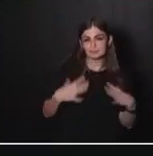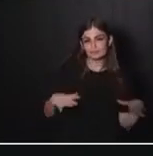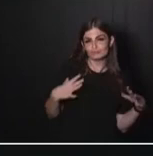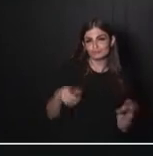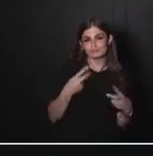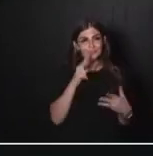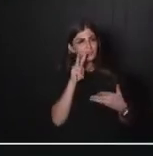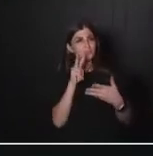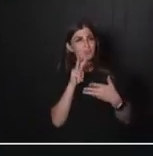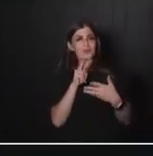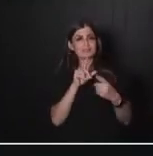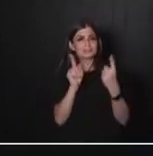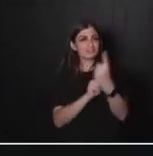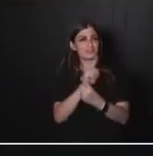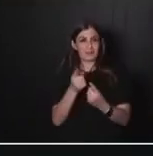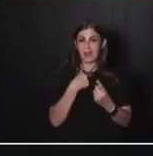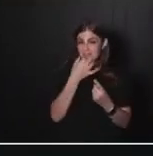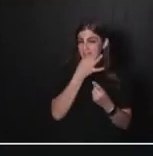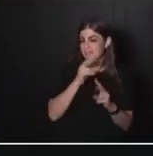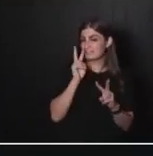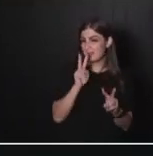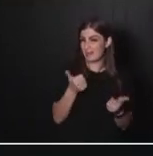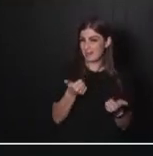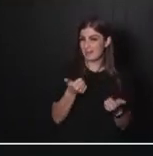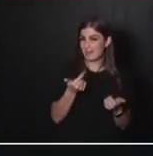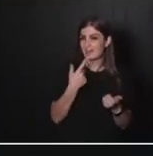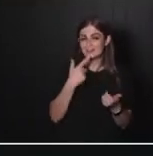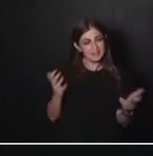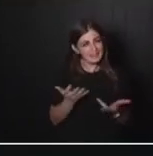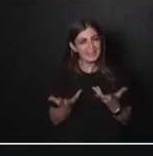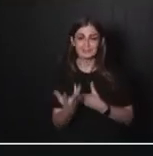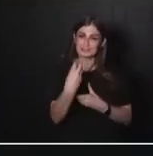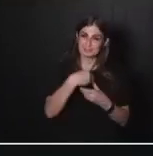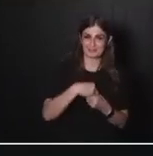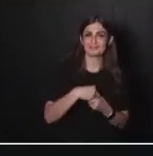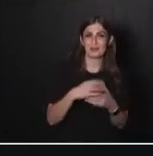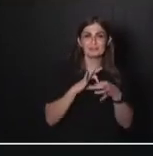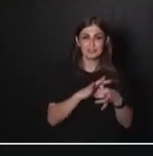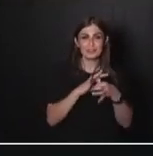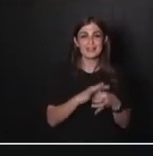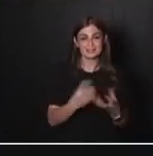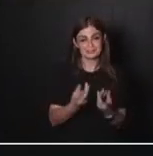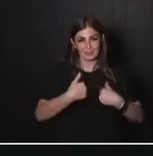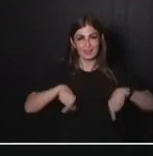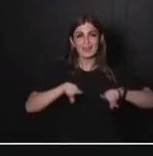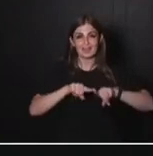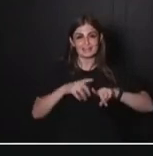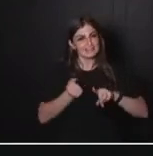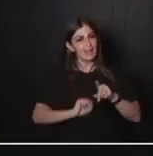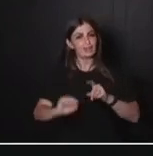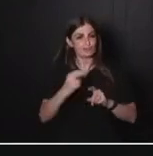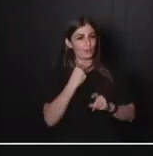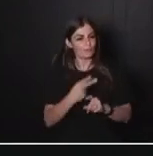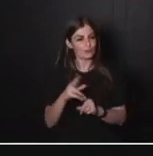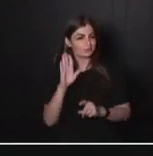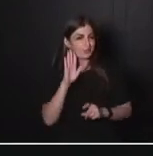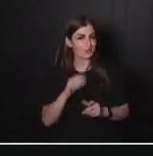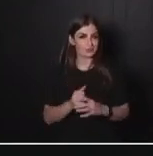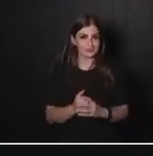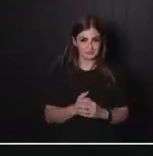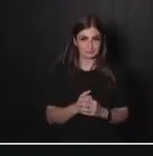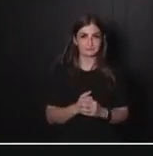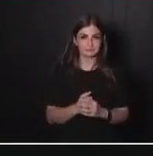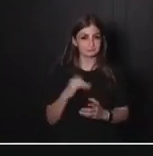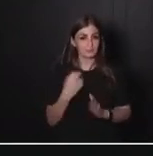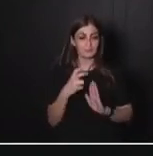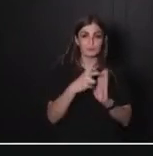this conference, because I've seen a few of those too. You are very much encouraged to get involved, to connect and engage and have your voice heard. You might also